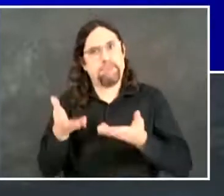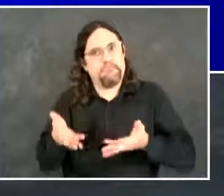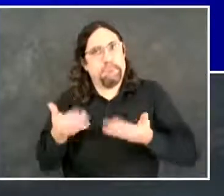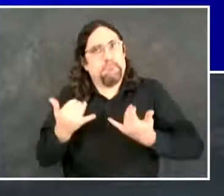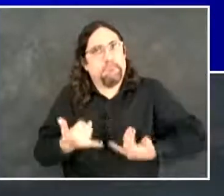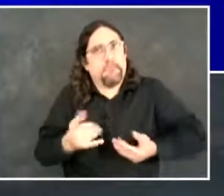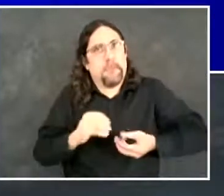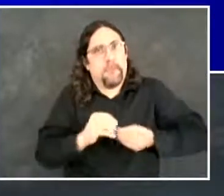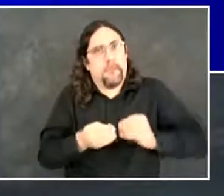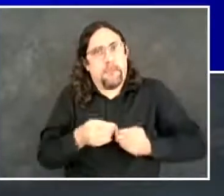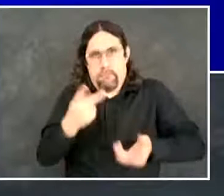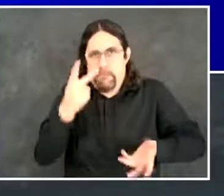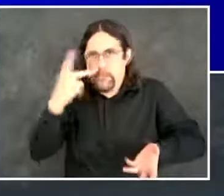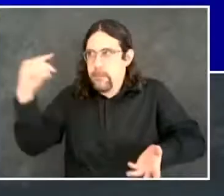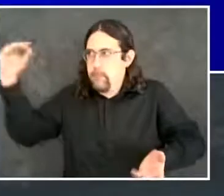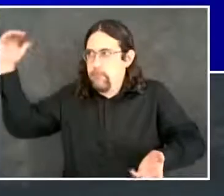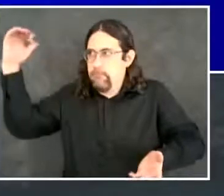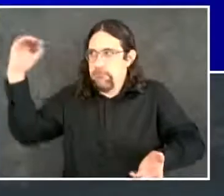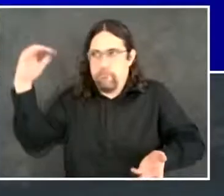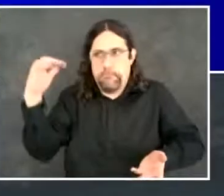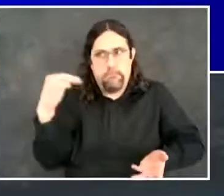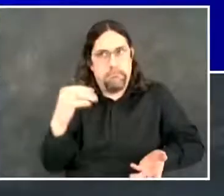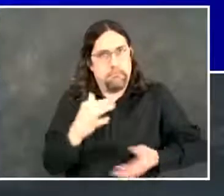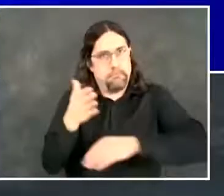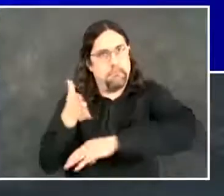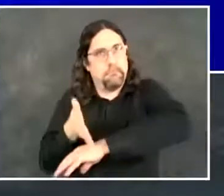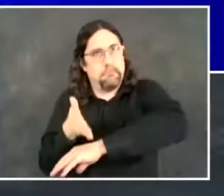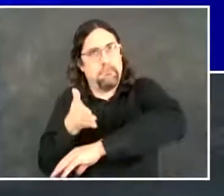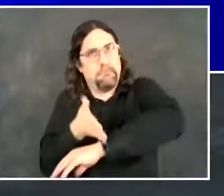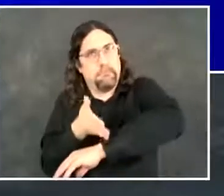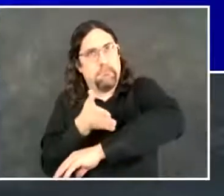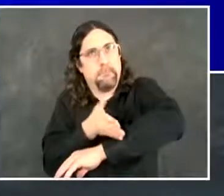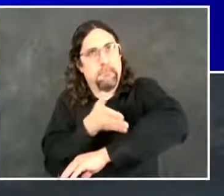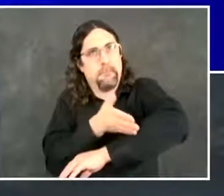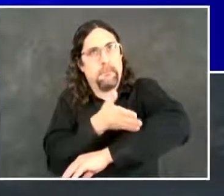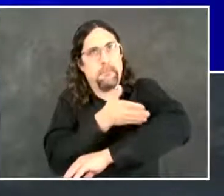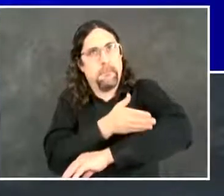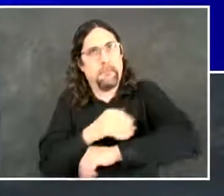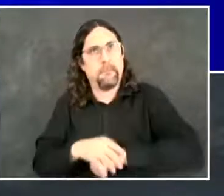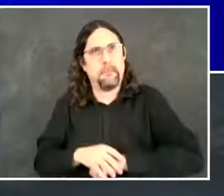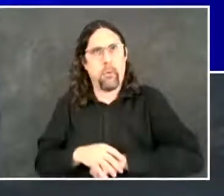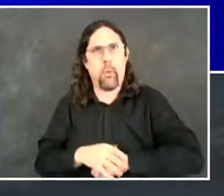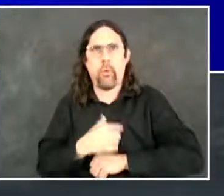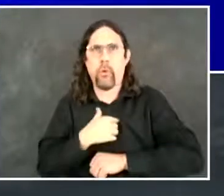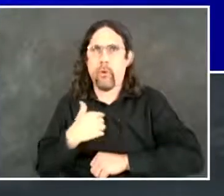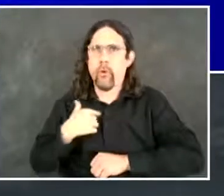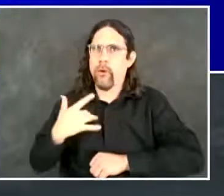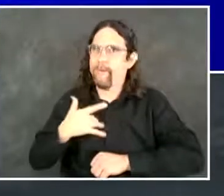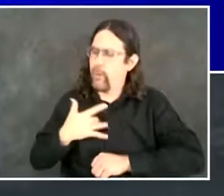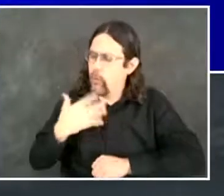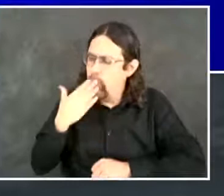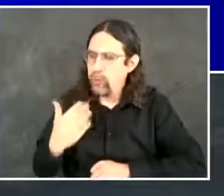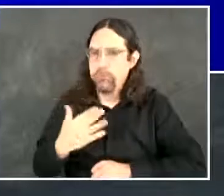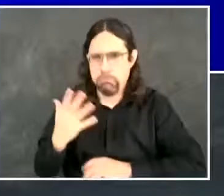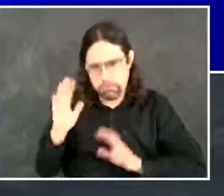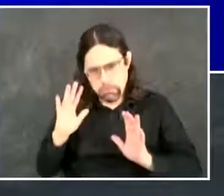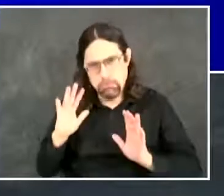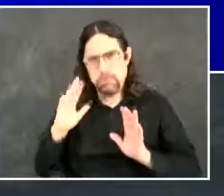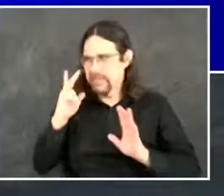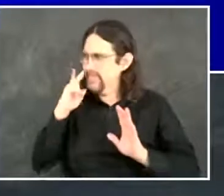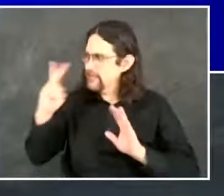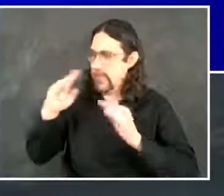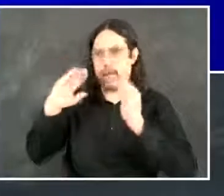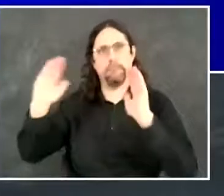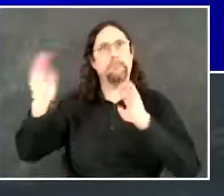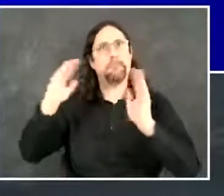and that 136, we feel good about that number, but we still have to remember why we shouldn't feel good about that number, because